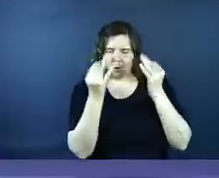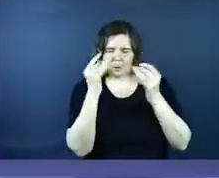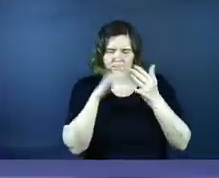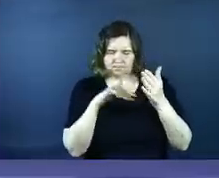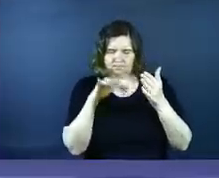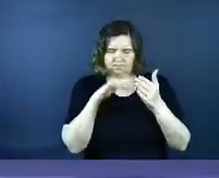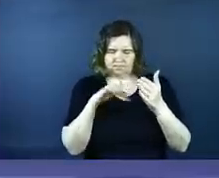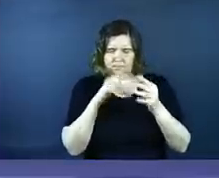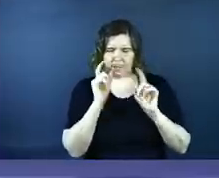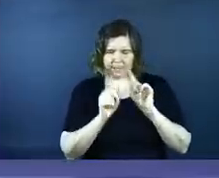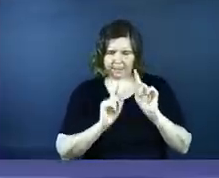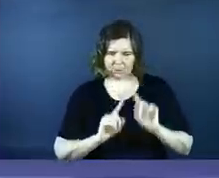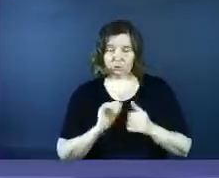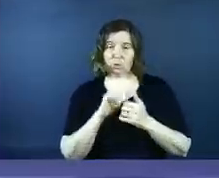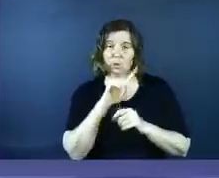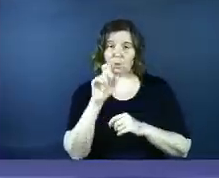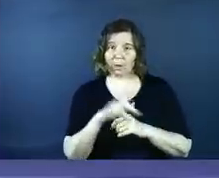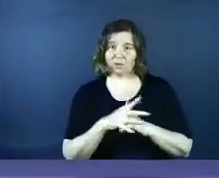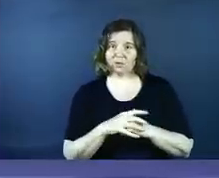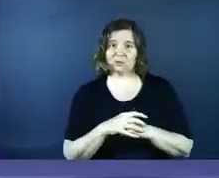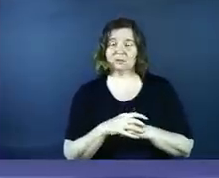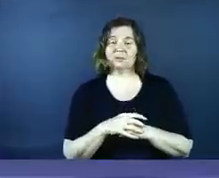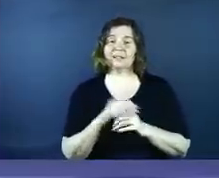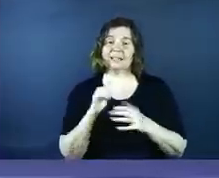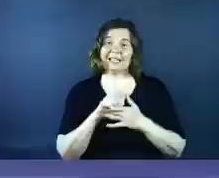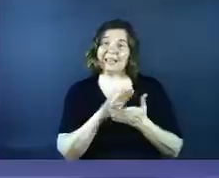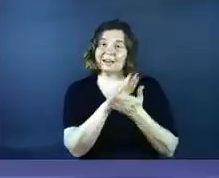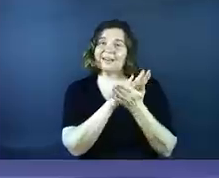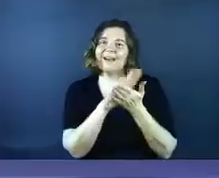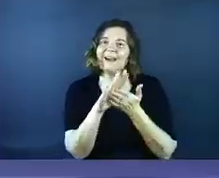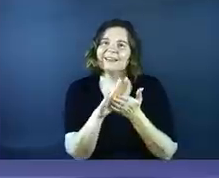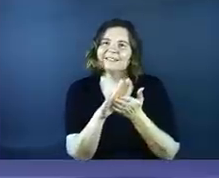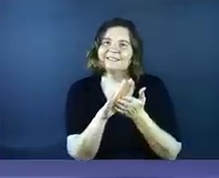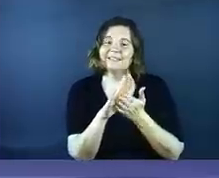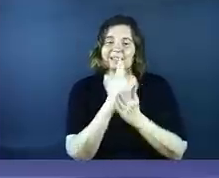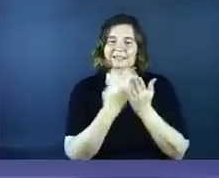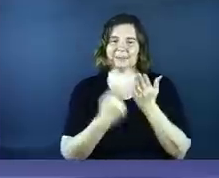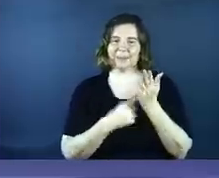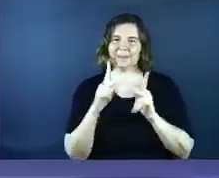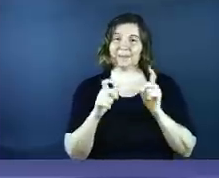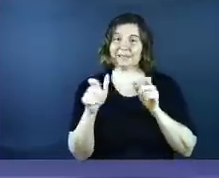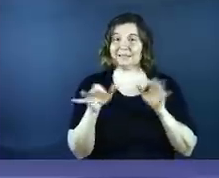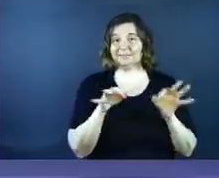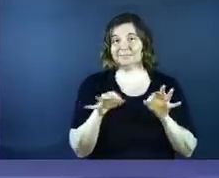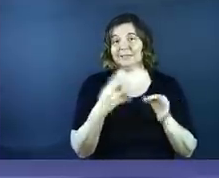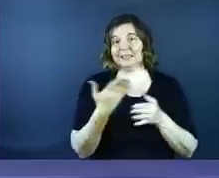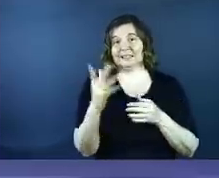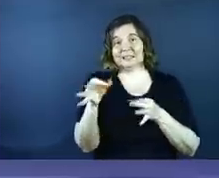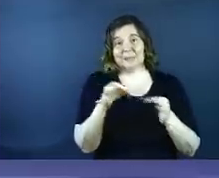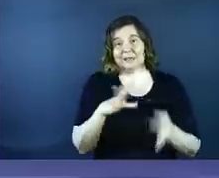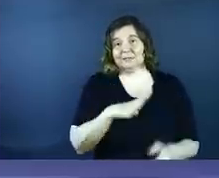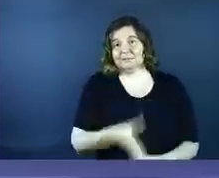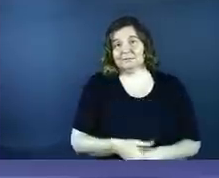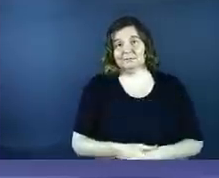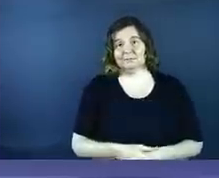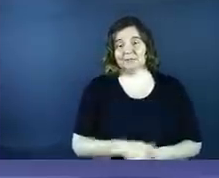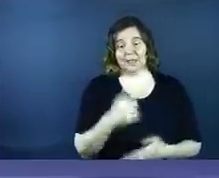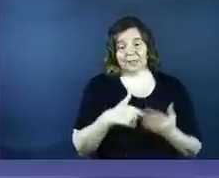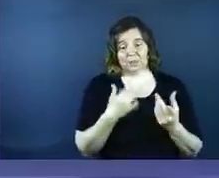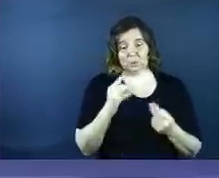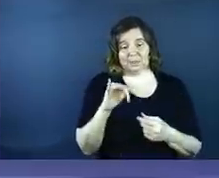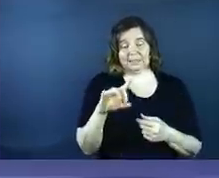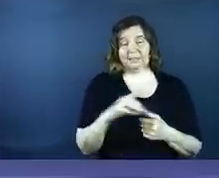out, thorough answer to their question in kindness. Sometimes people need things explained. And that's what he